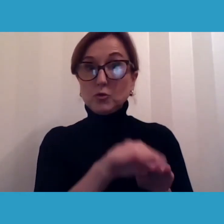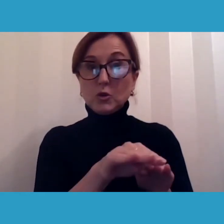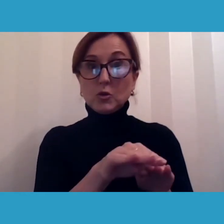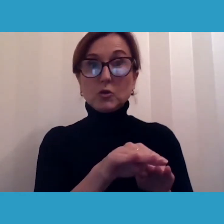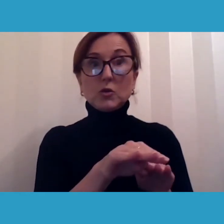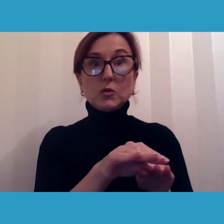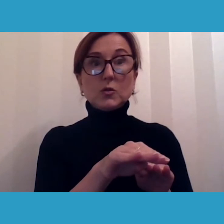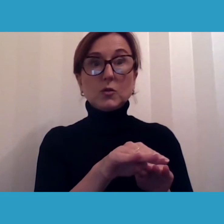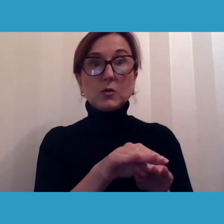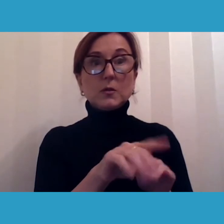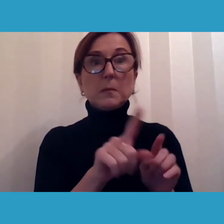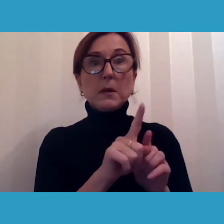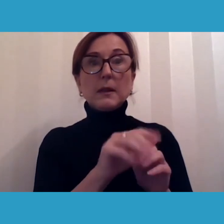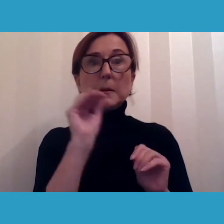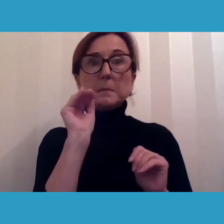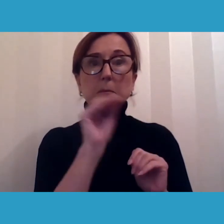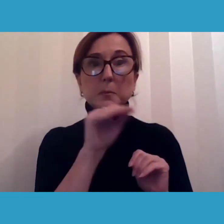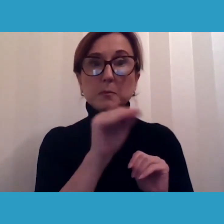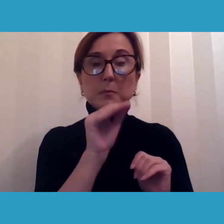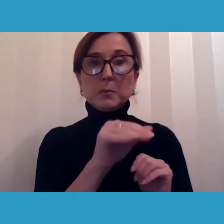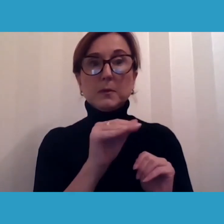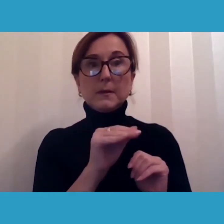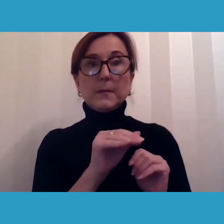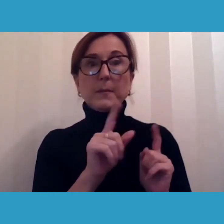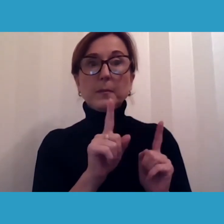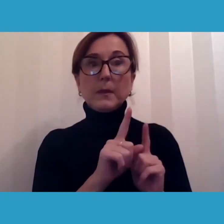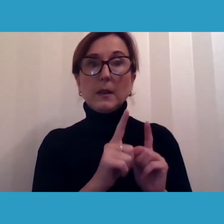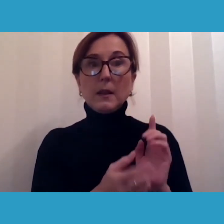decision, the decision of